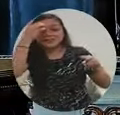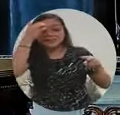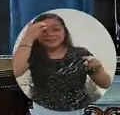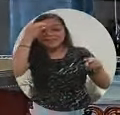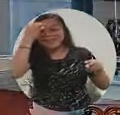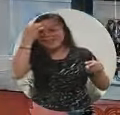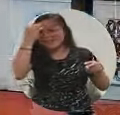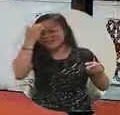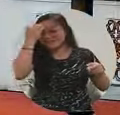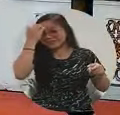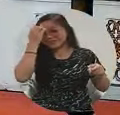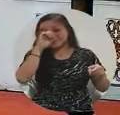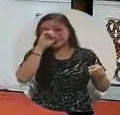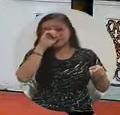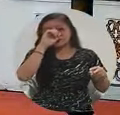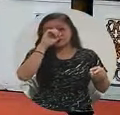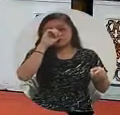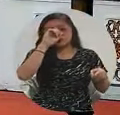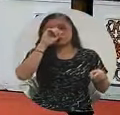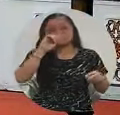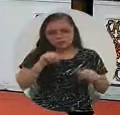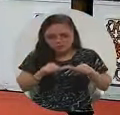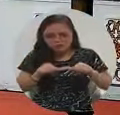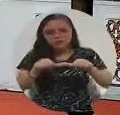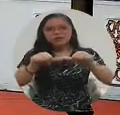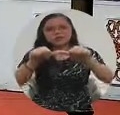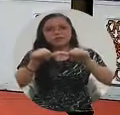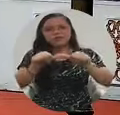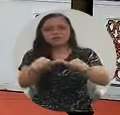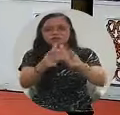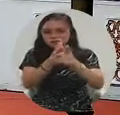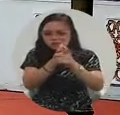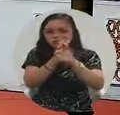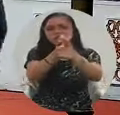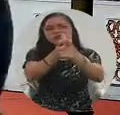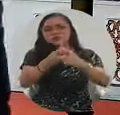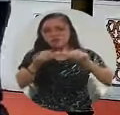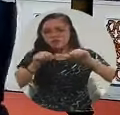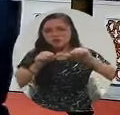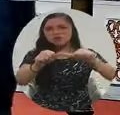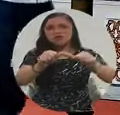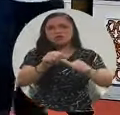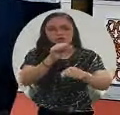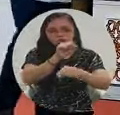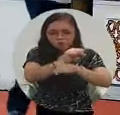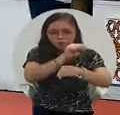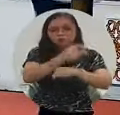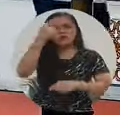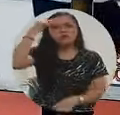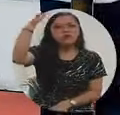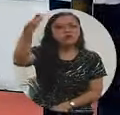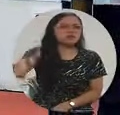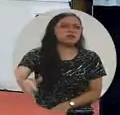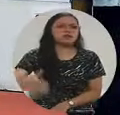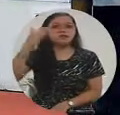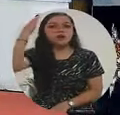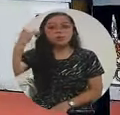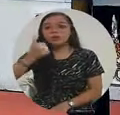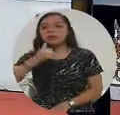else. Just be aggressive in running. Do your work.